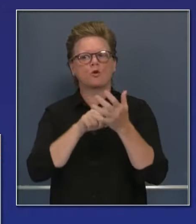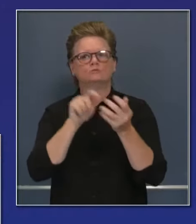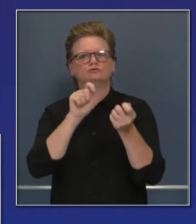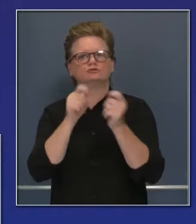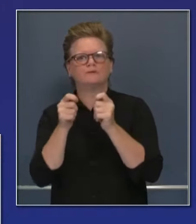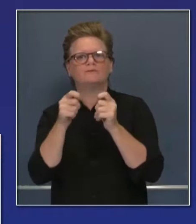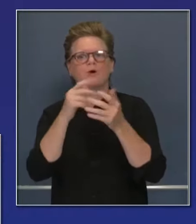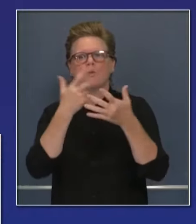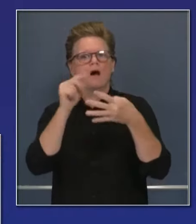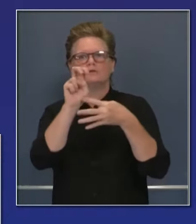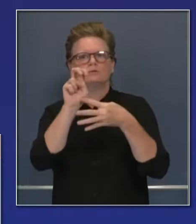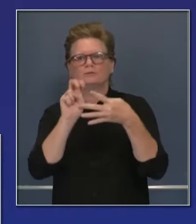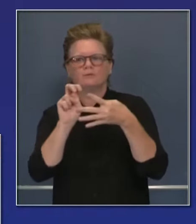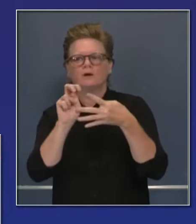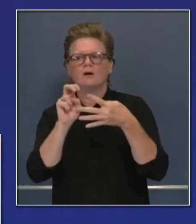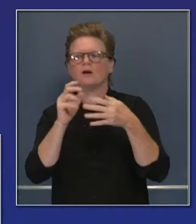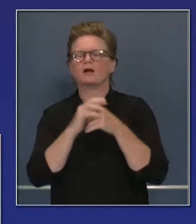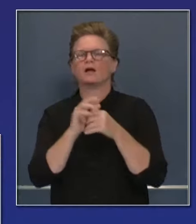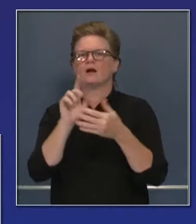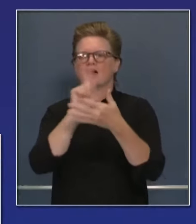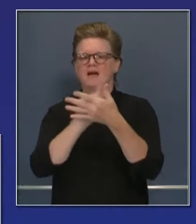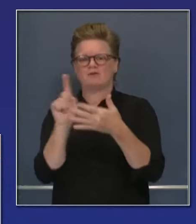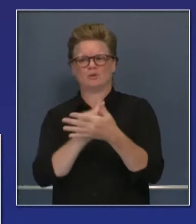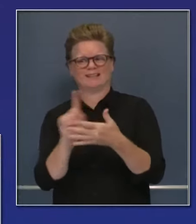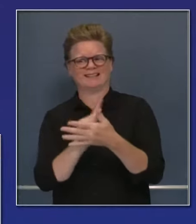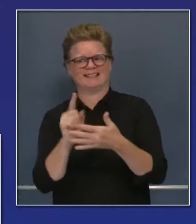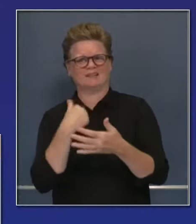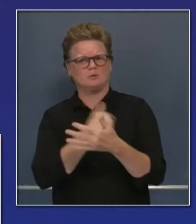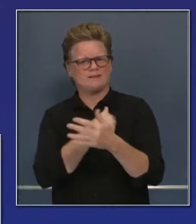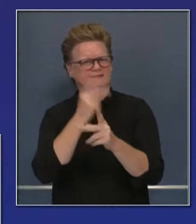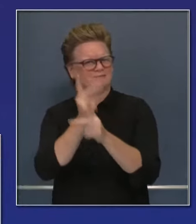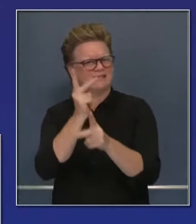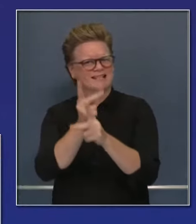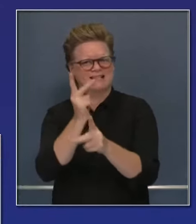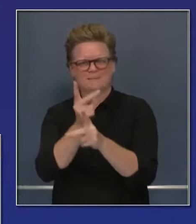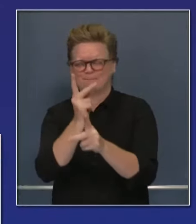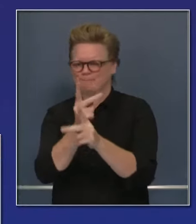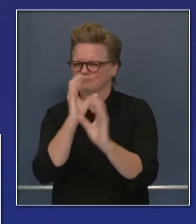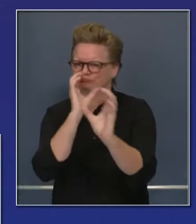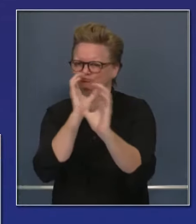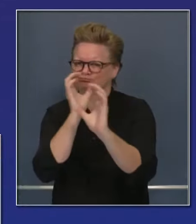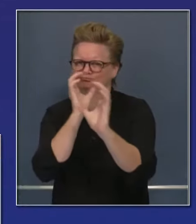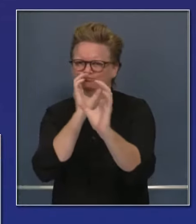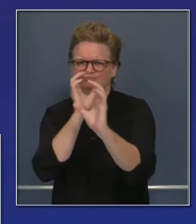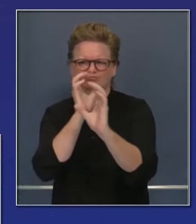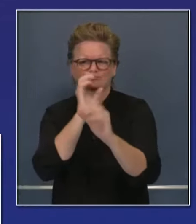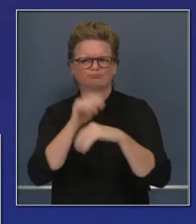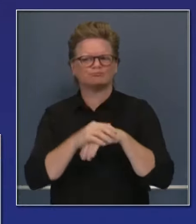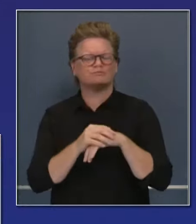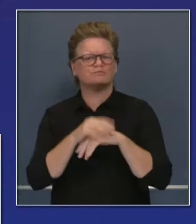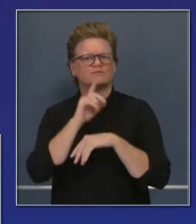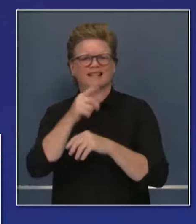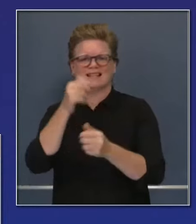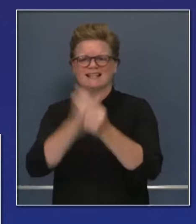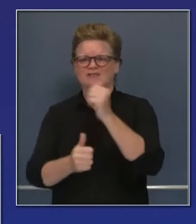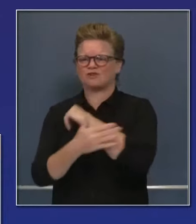all of you and all of the counties where any movement happened. So that's what I'm going to do with you